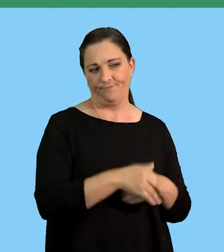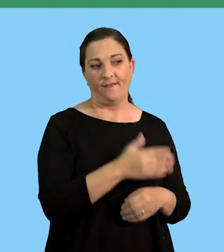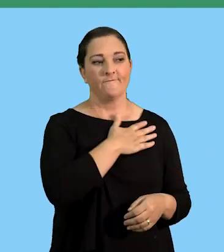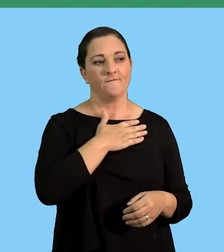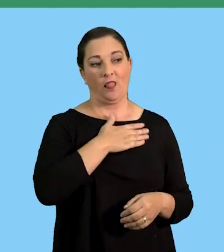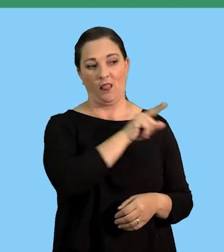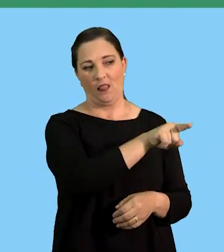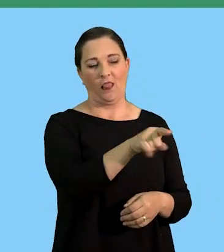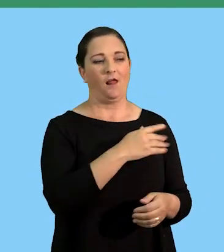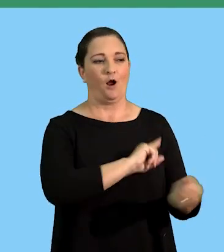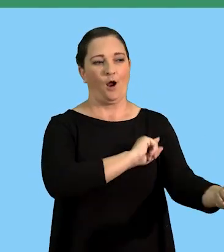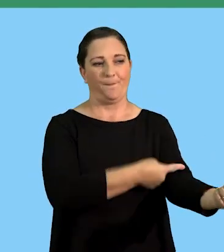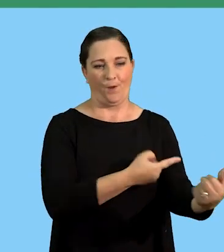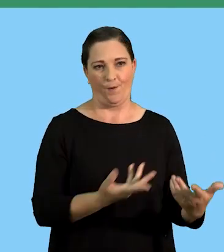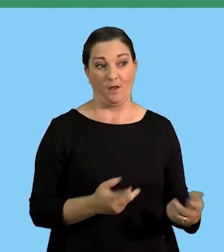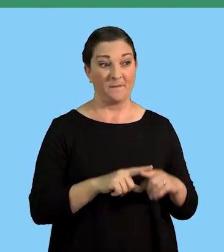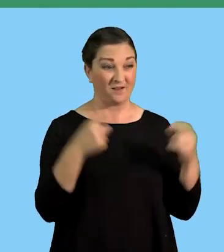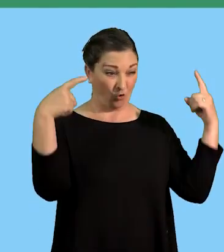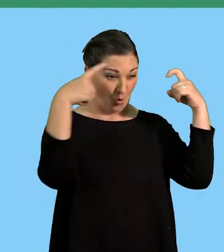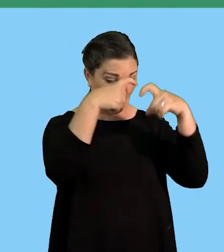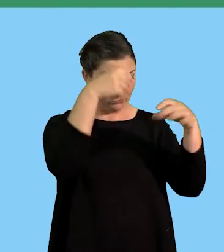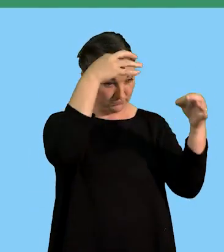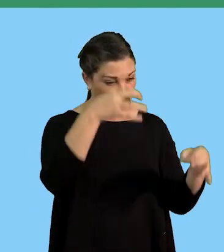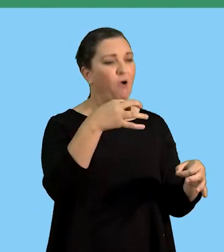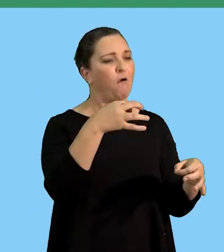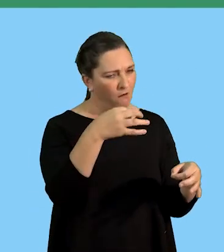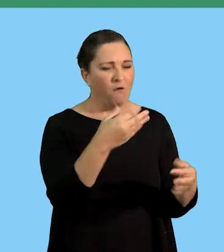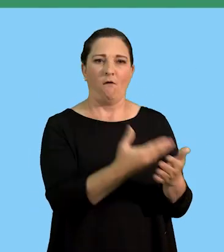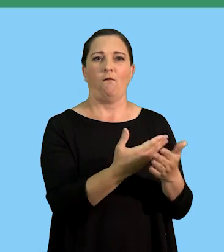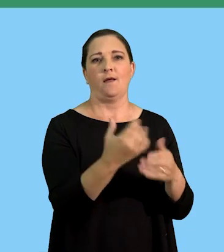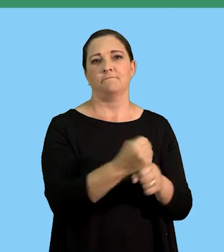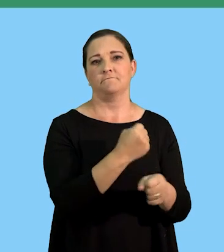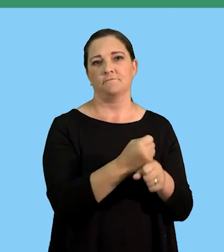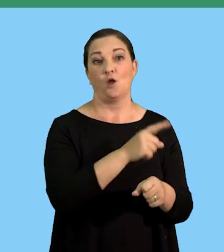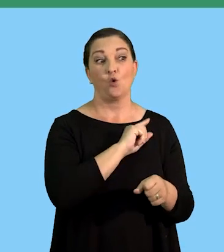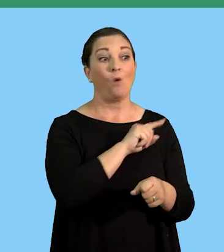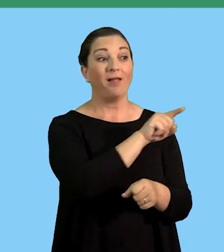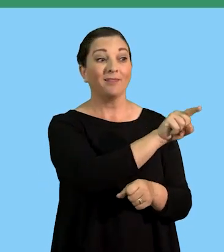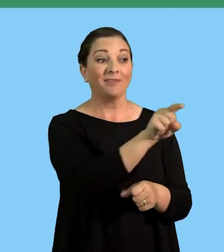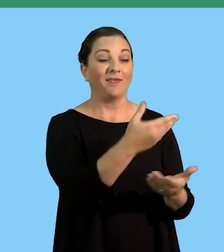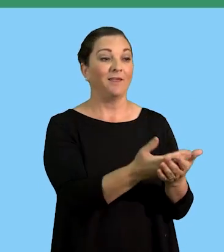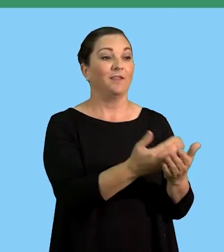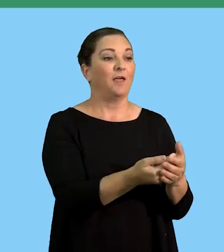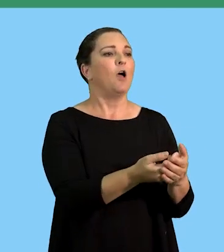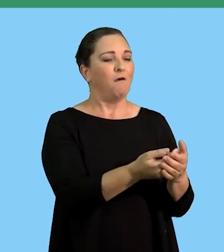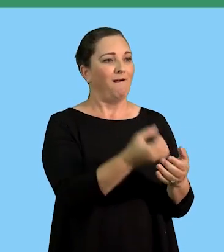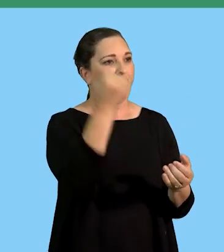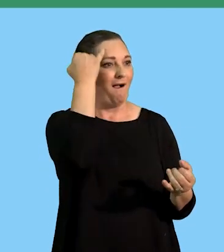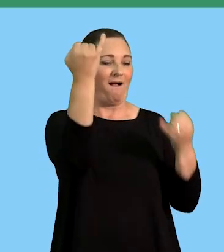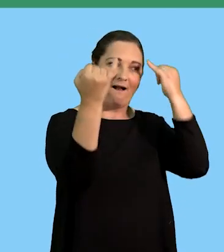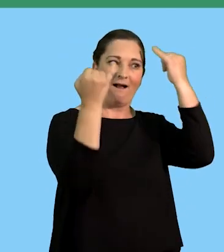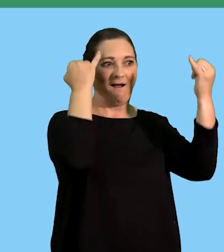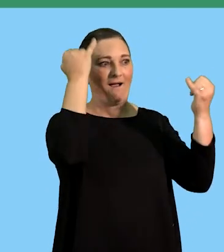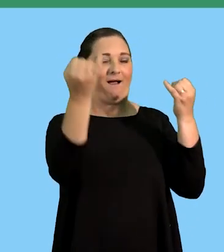empowered. Another positive is that complex decisions can be made with inputs from specialists